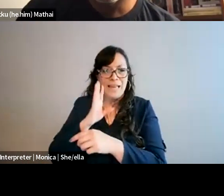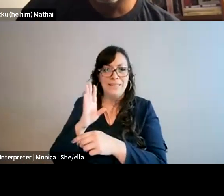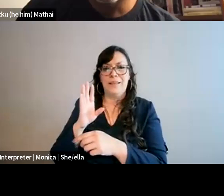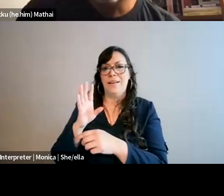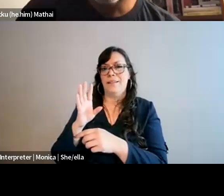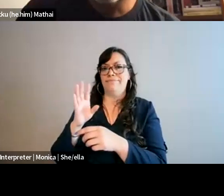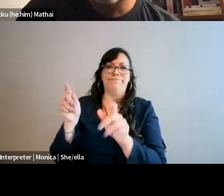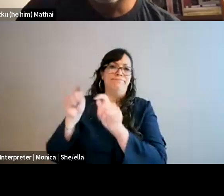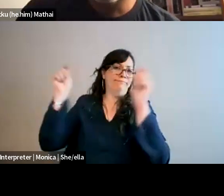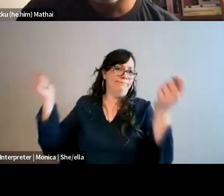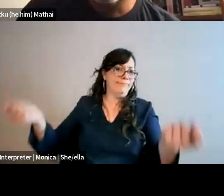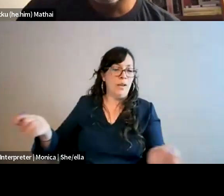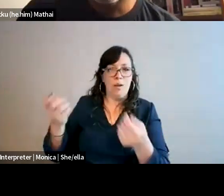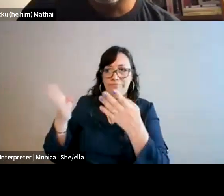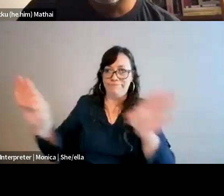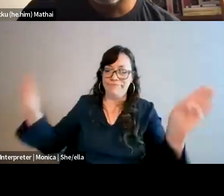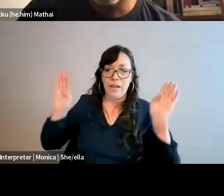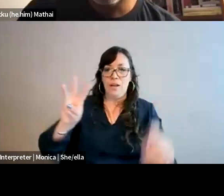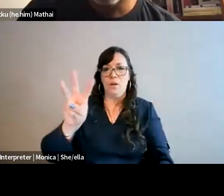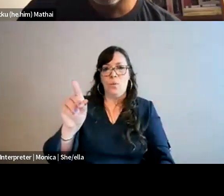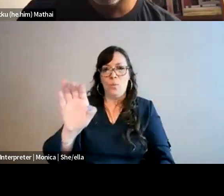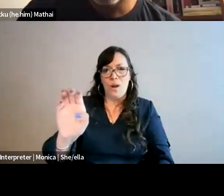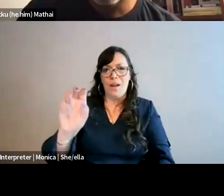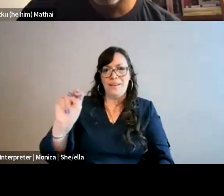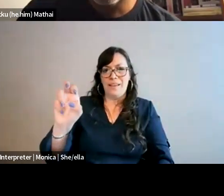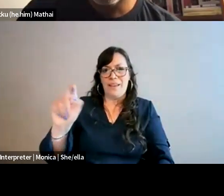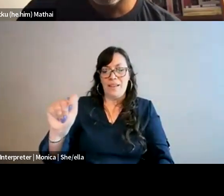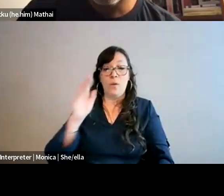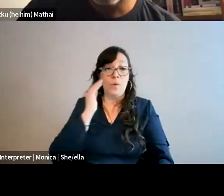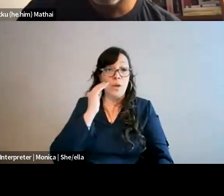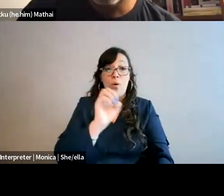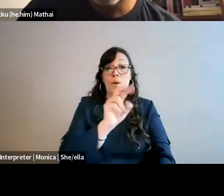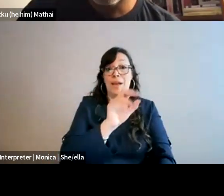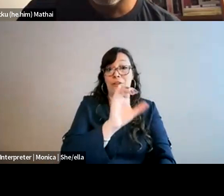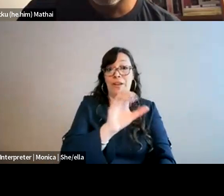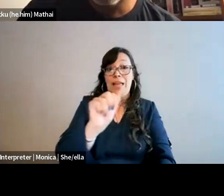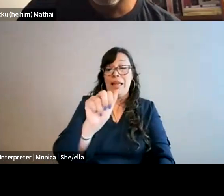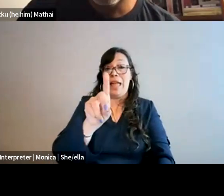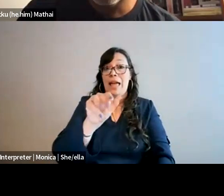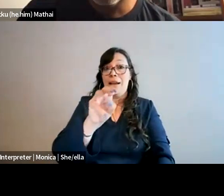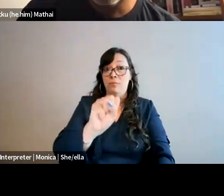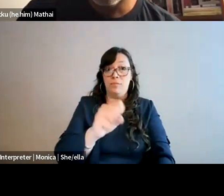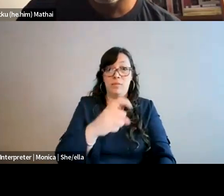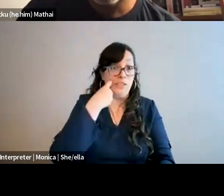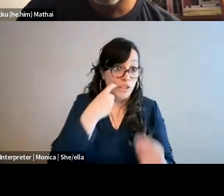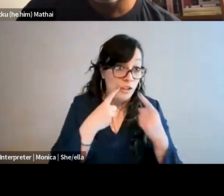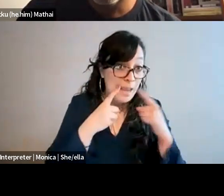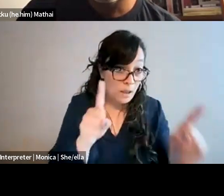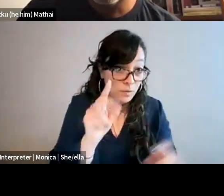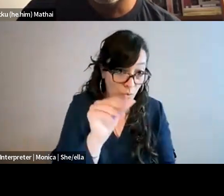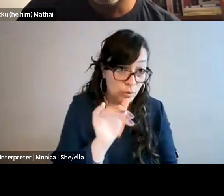net. And so we know that Eric Adams announced this directive in New York